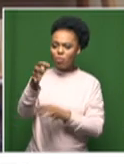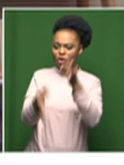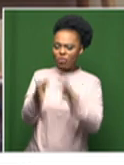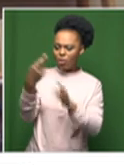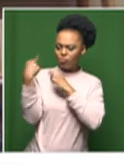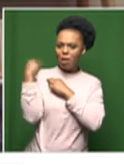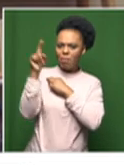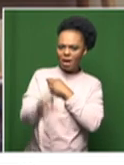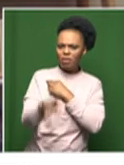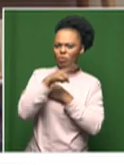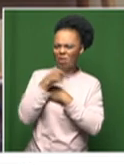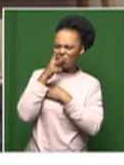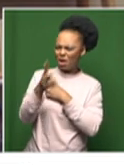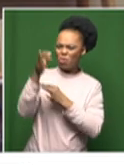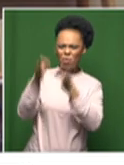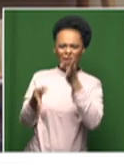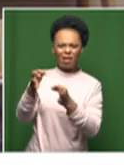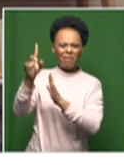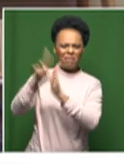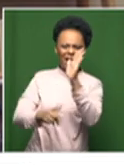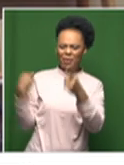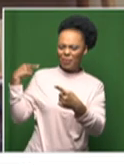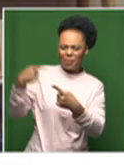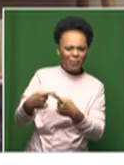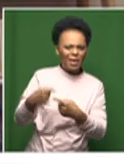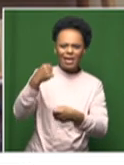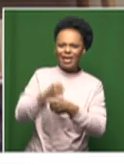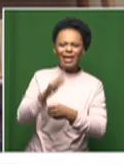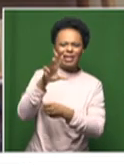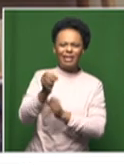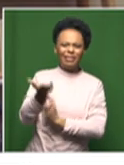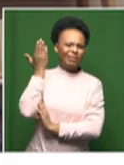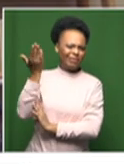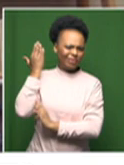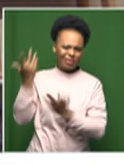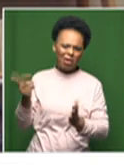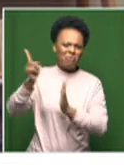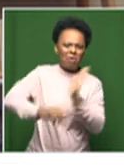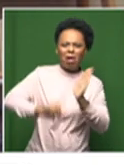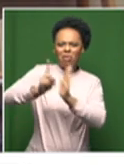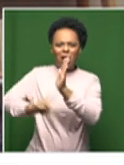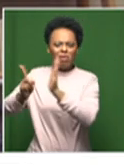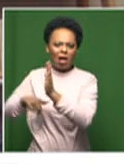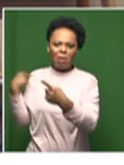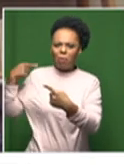see a failure of politics since the 1990s. So in a sense, we have not commanded